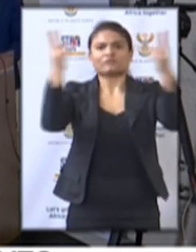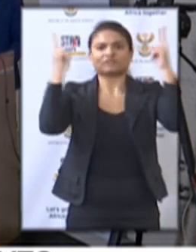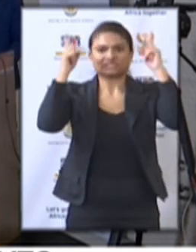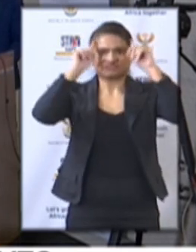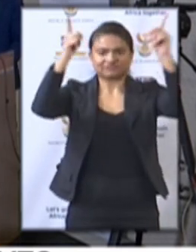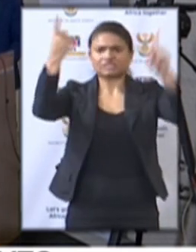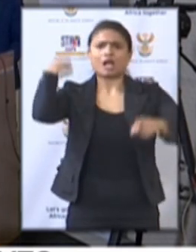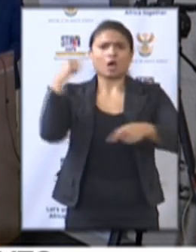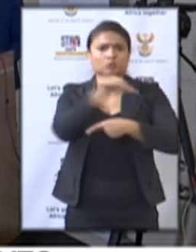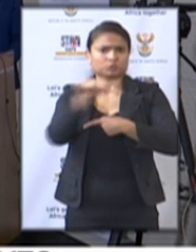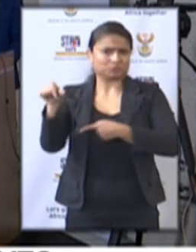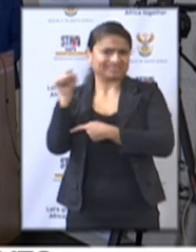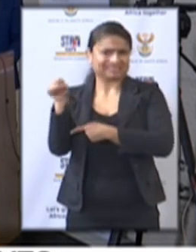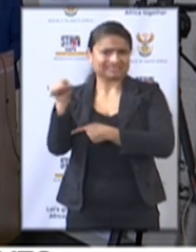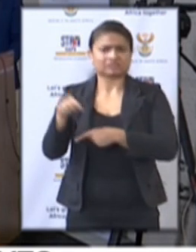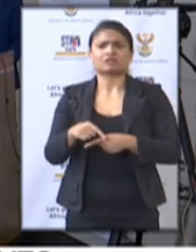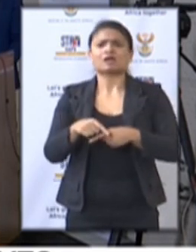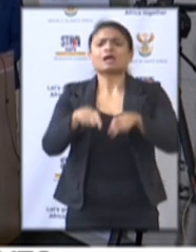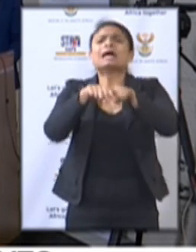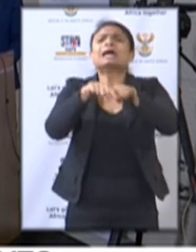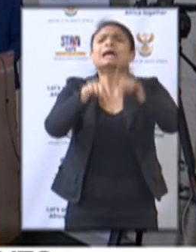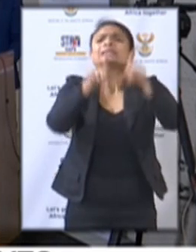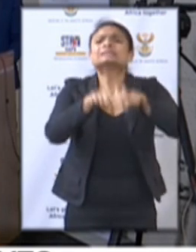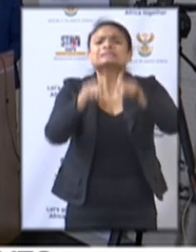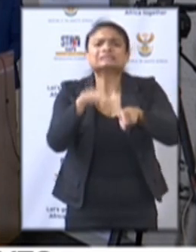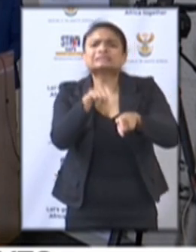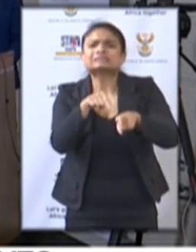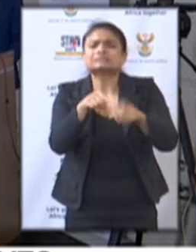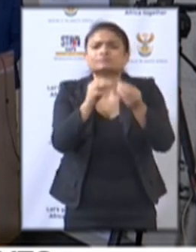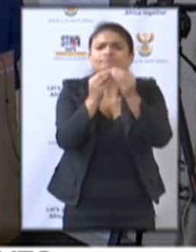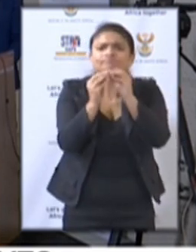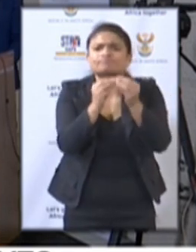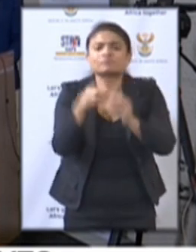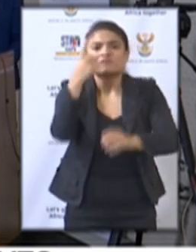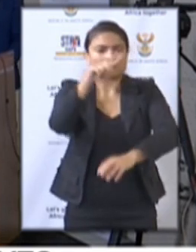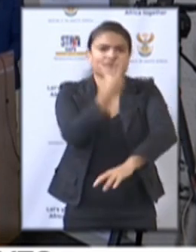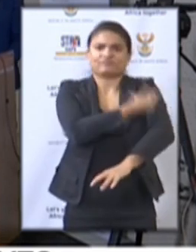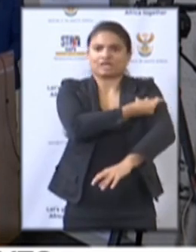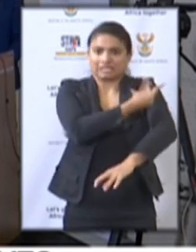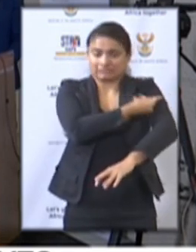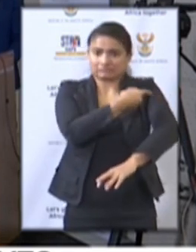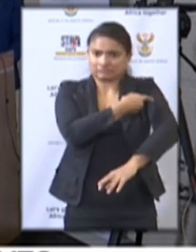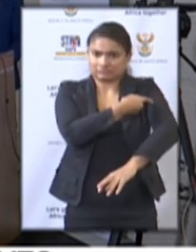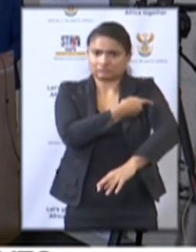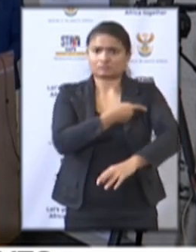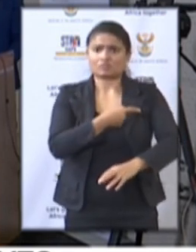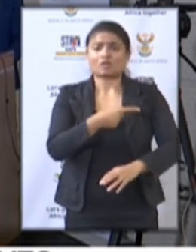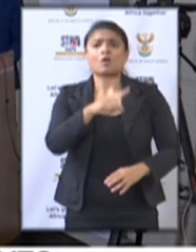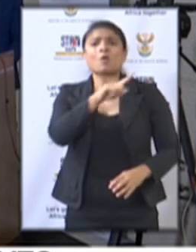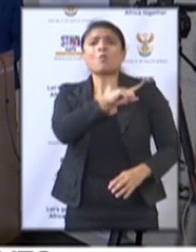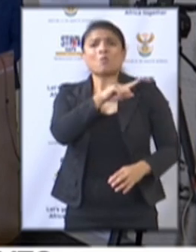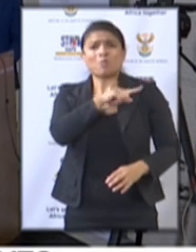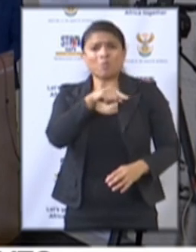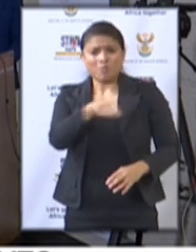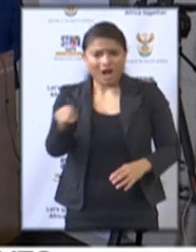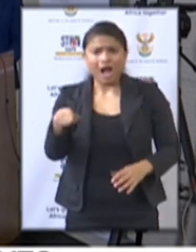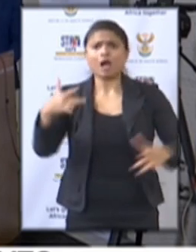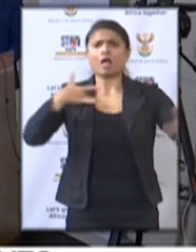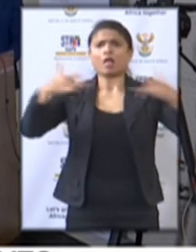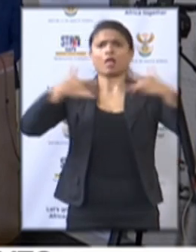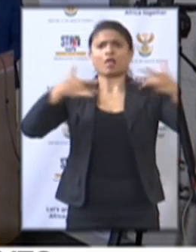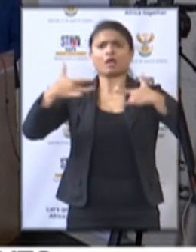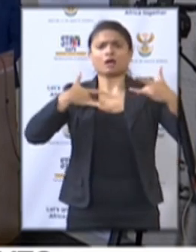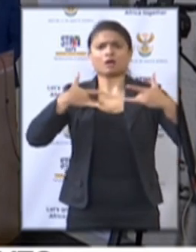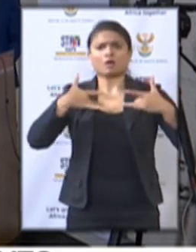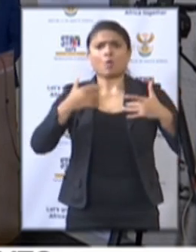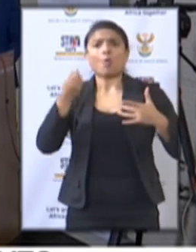trials. Is this herbal research in response to their concerns, or is it in consultation with